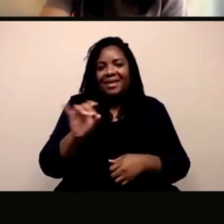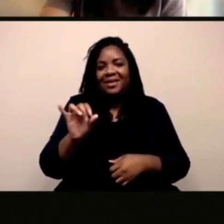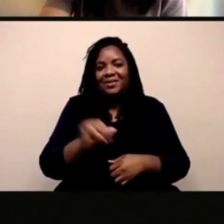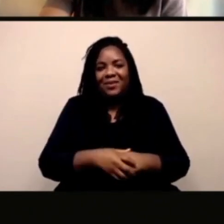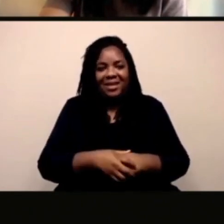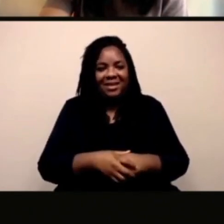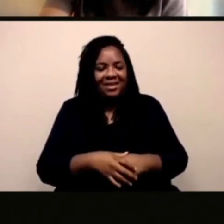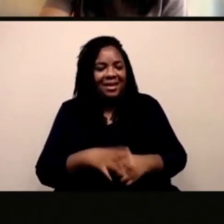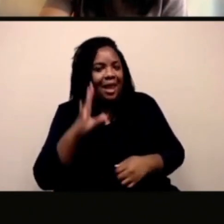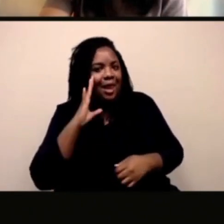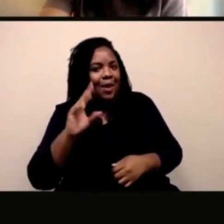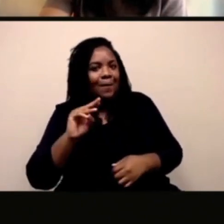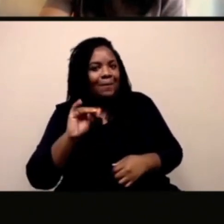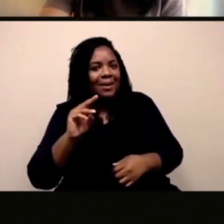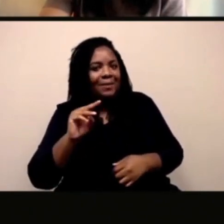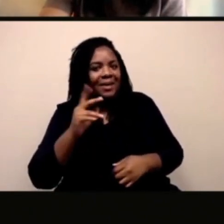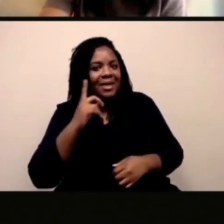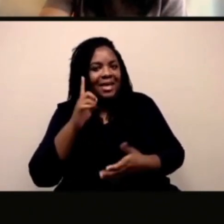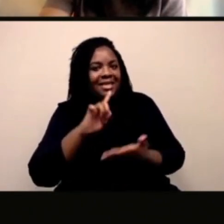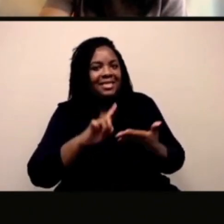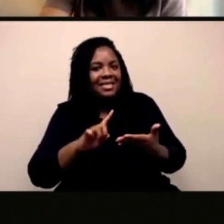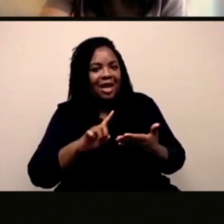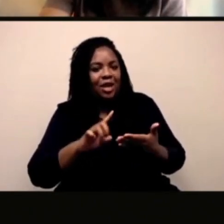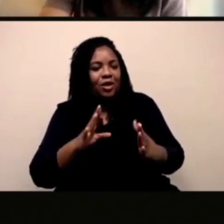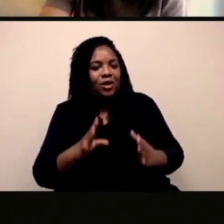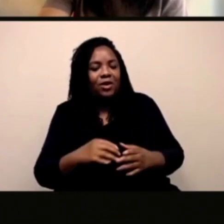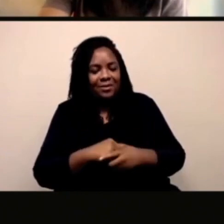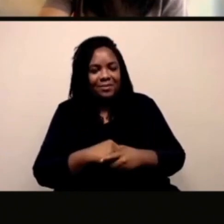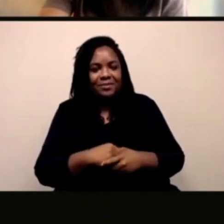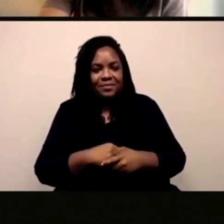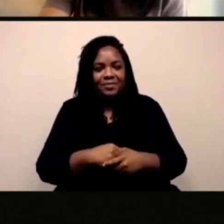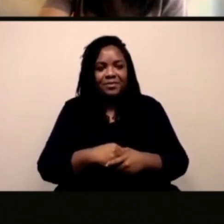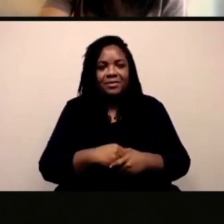Hi, I'm Mimi. I'm the designer with the Scratch Foundation.